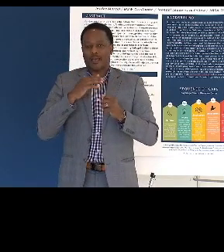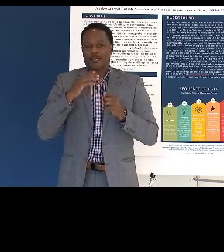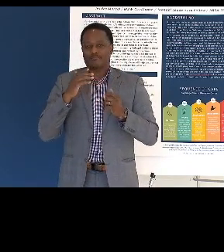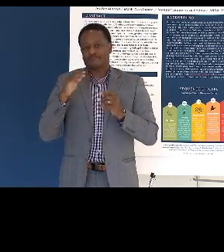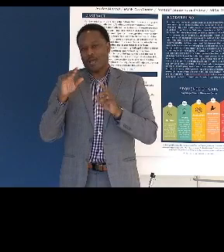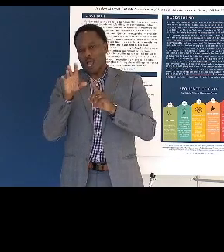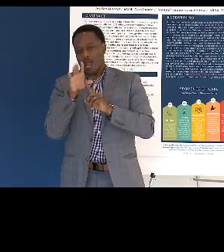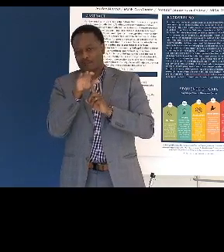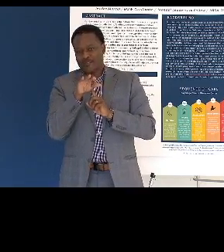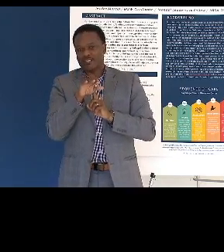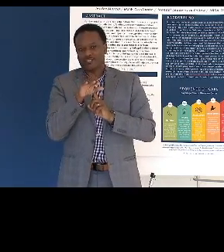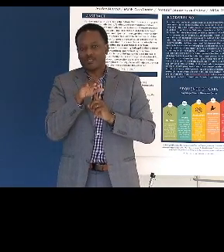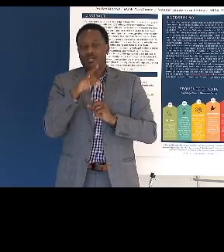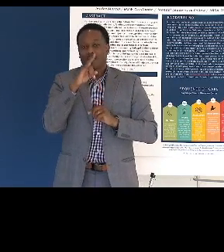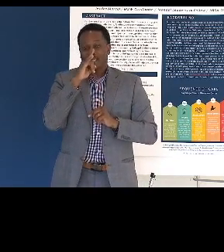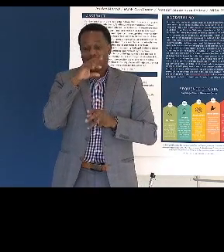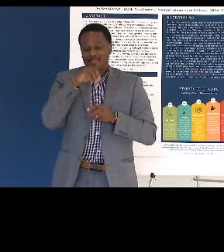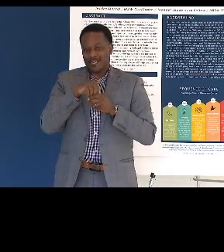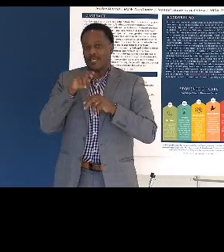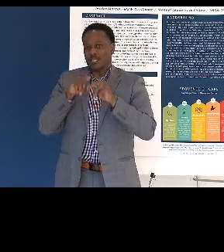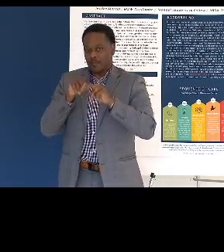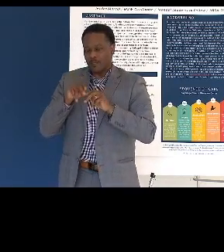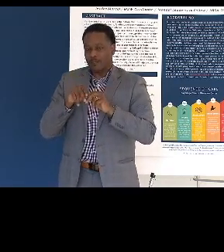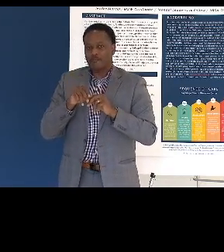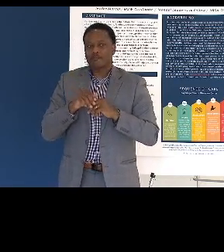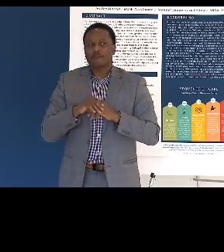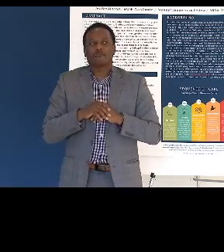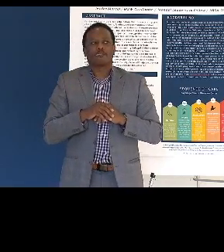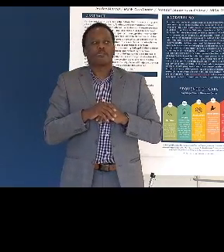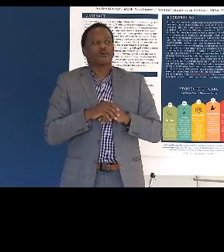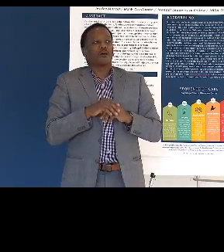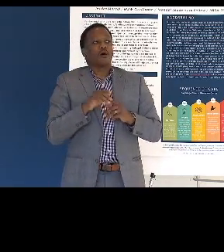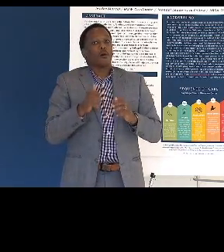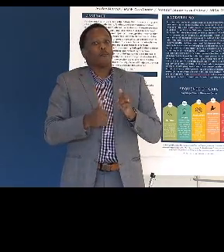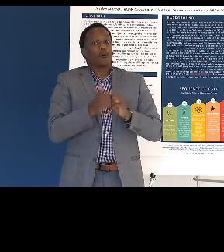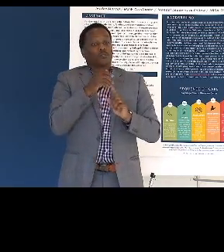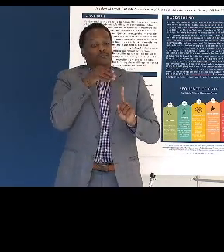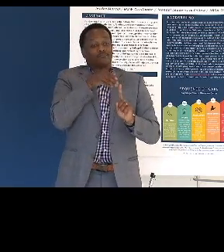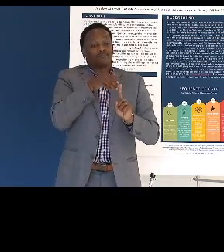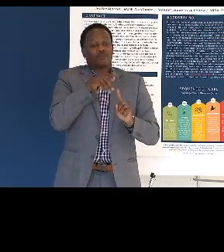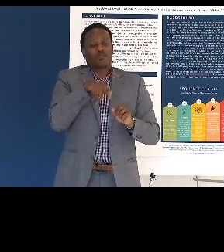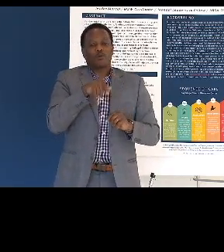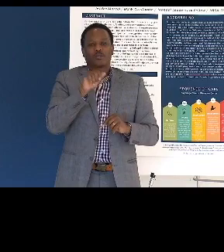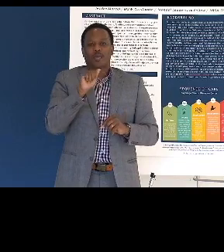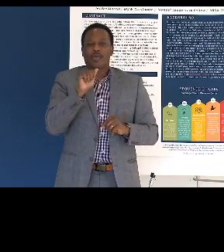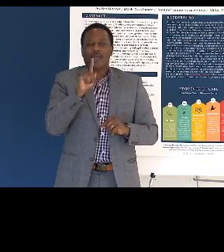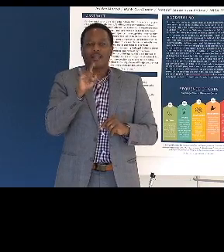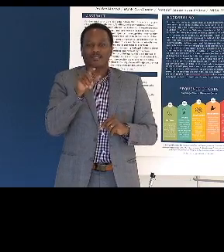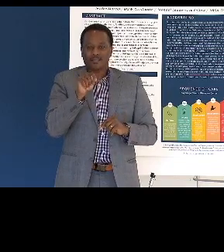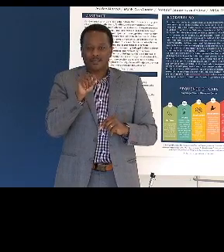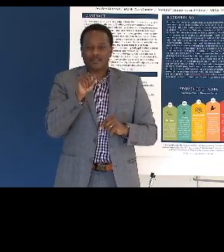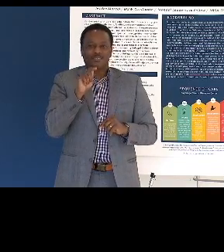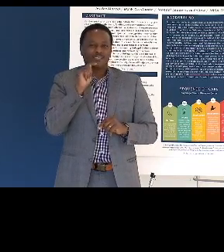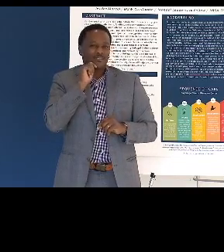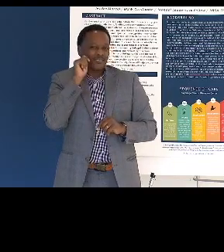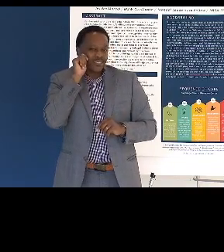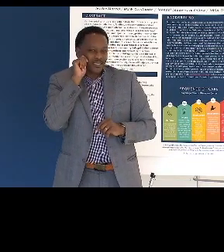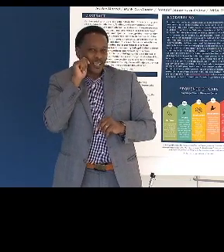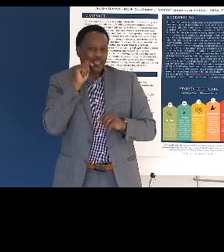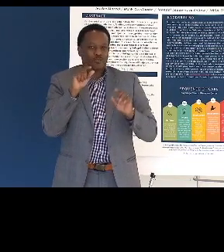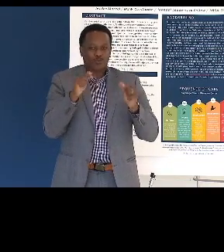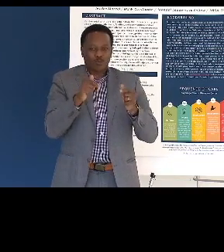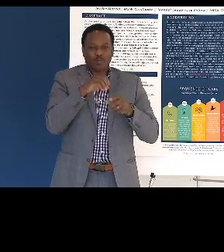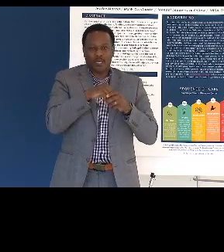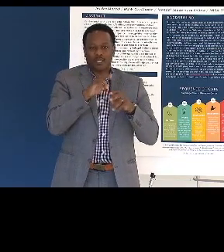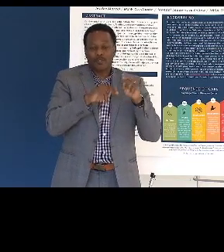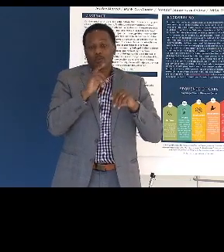observation of kids being in the building, specifically the adolescent teenage group that are in the building. So I do